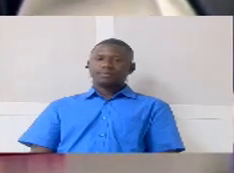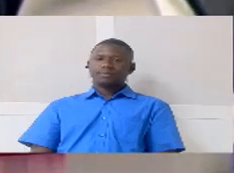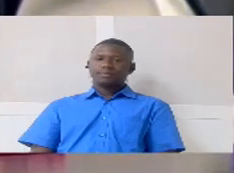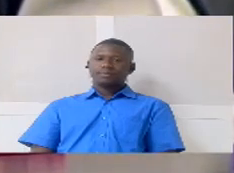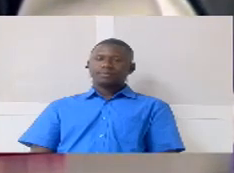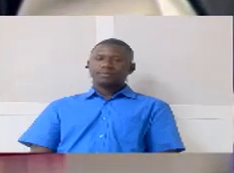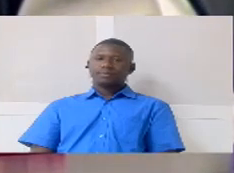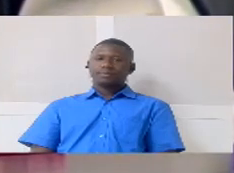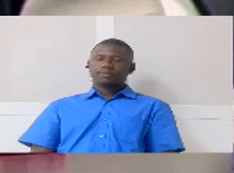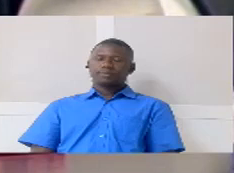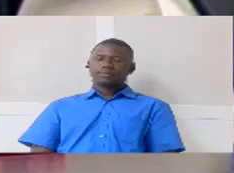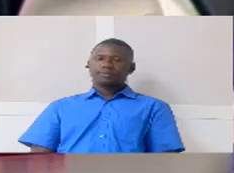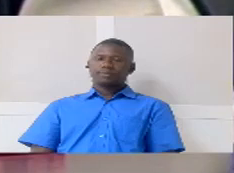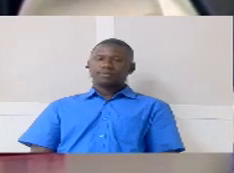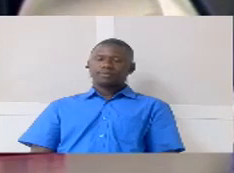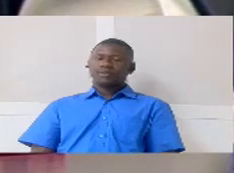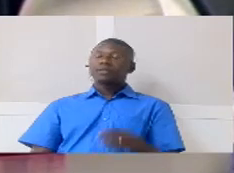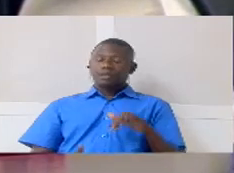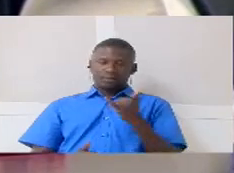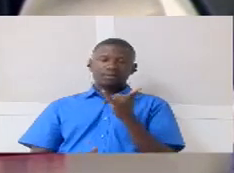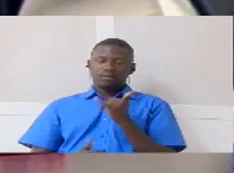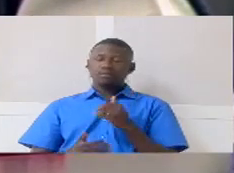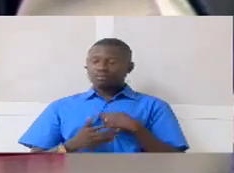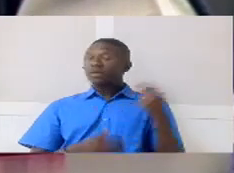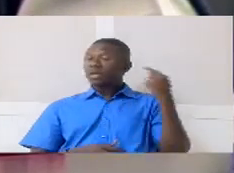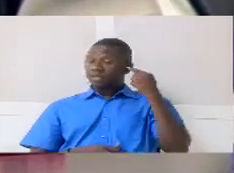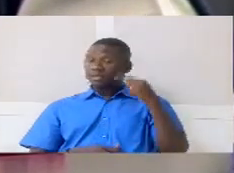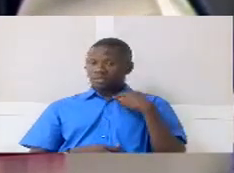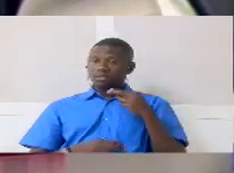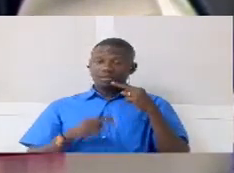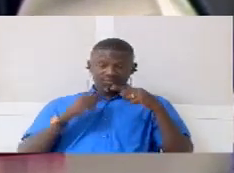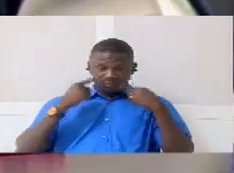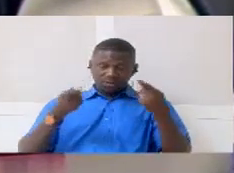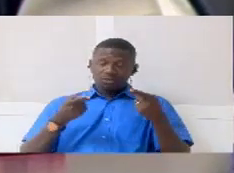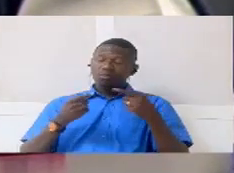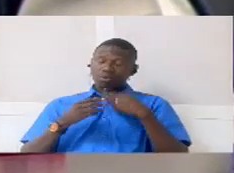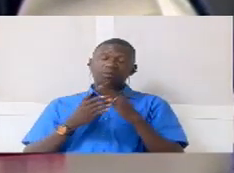mwote balana no wala, tonyalo wote. I had this information, but I was not present.